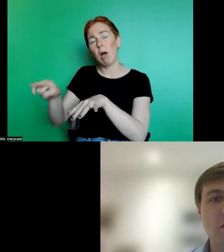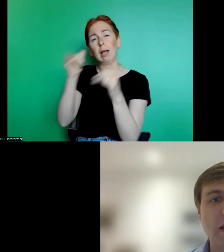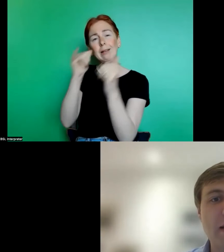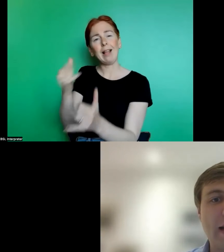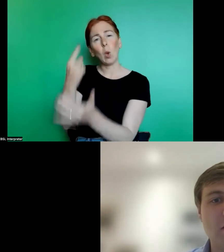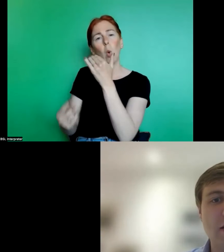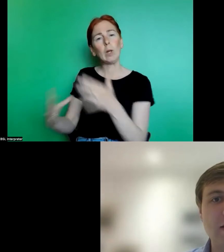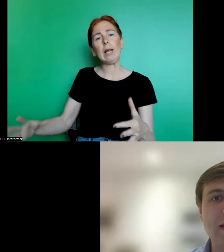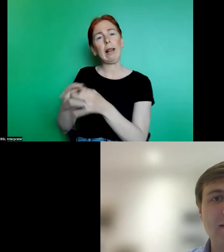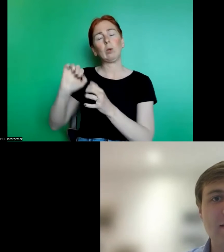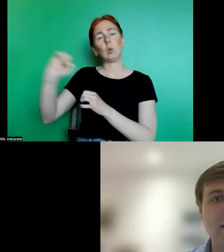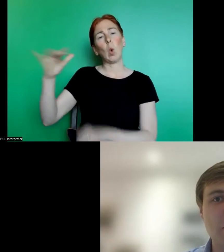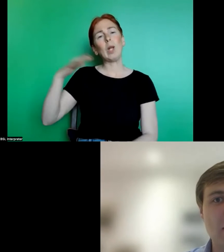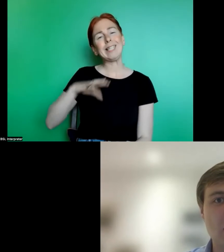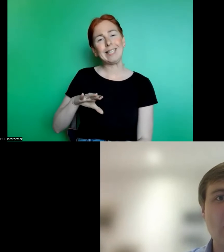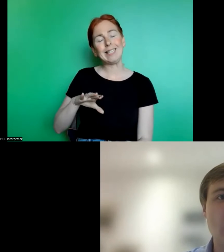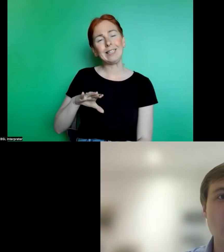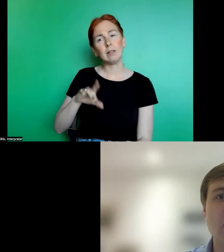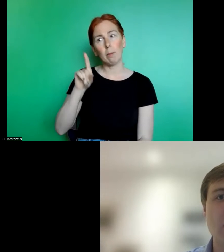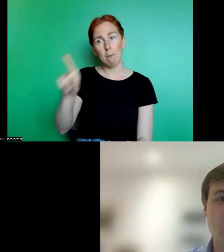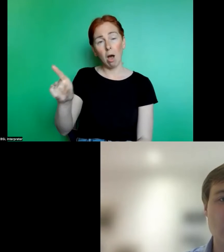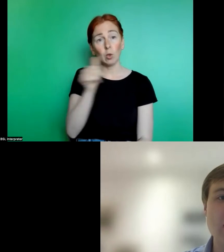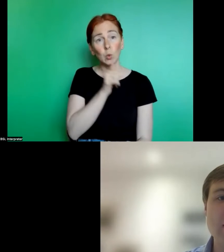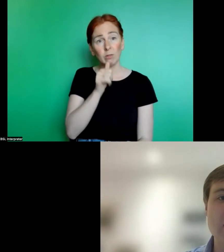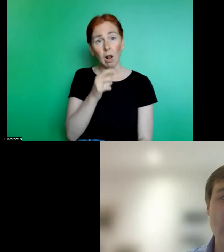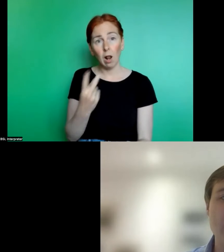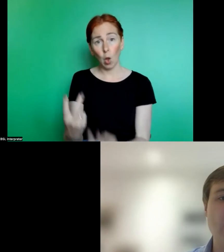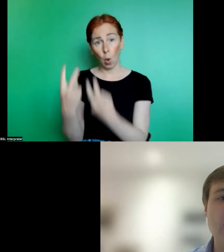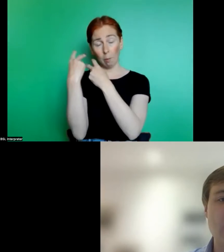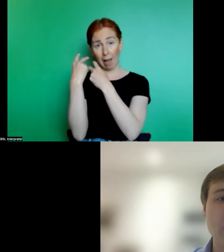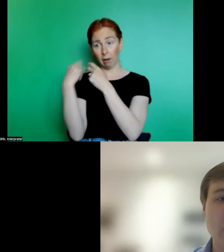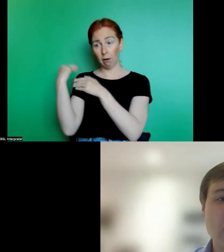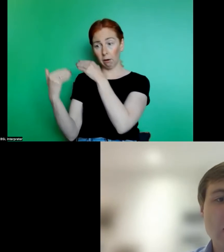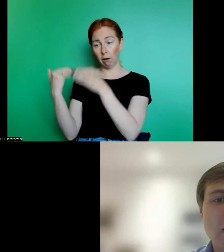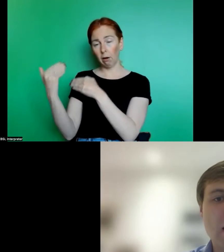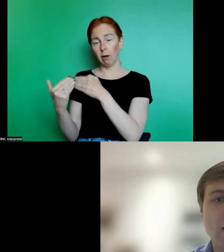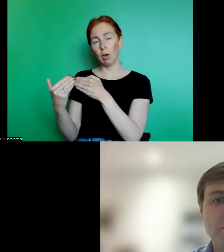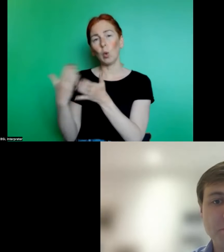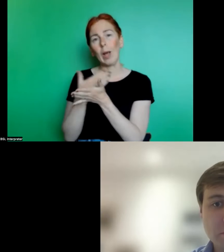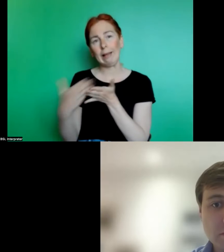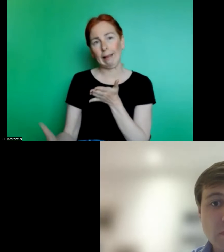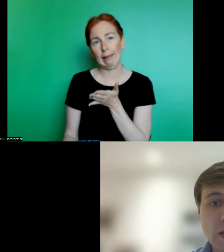useful looking back to try and really get a detailed picture of how your condition has developed over time.